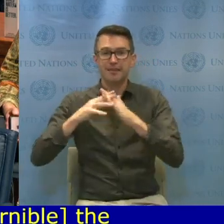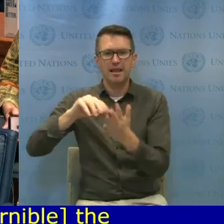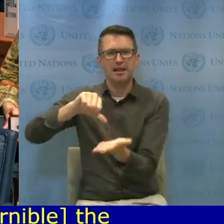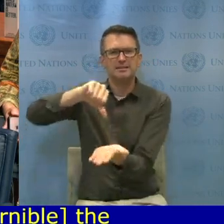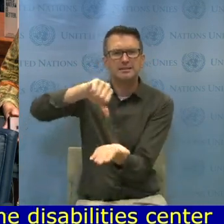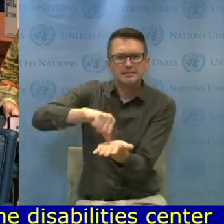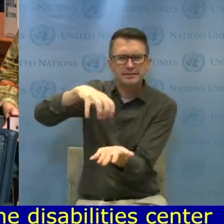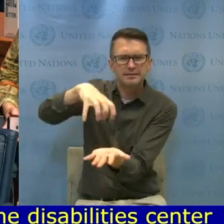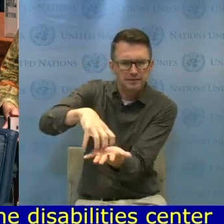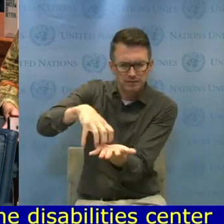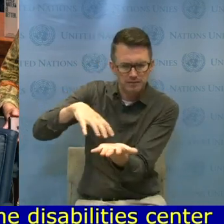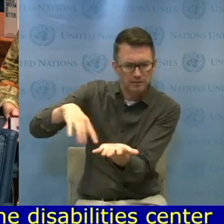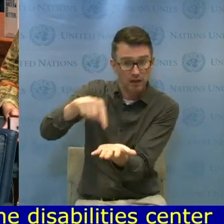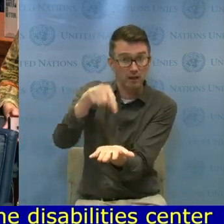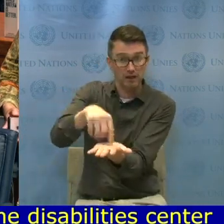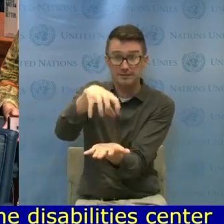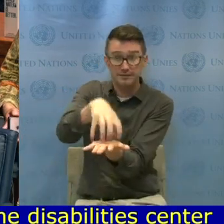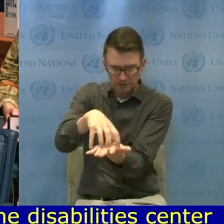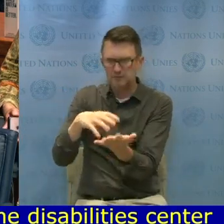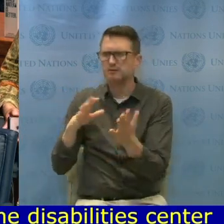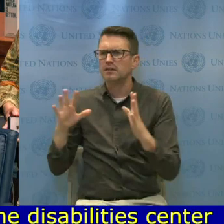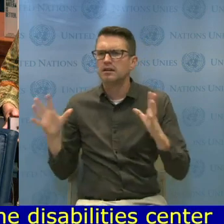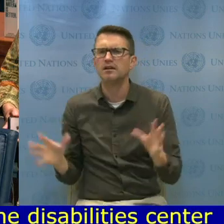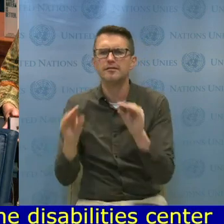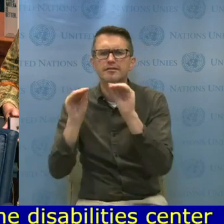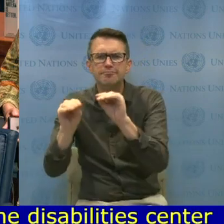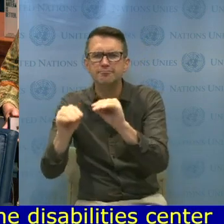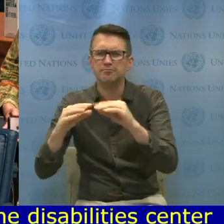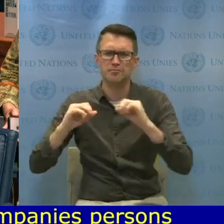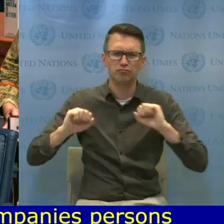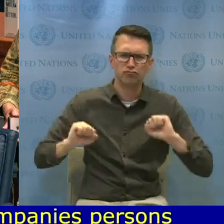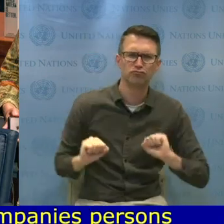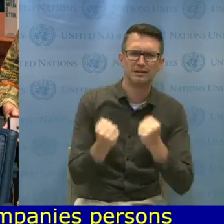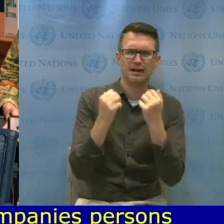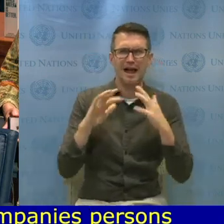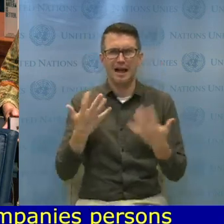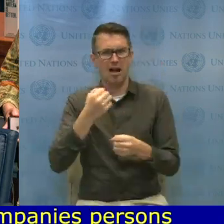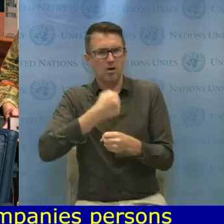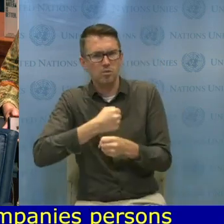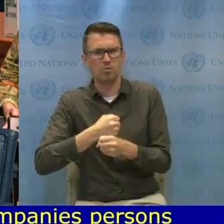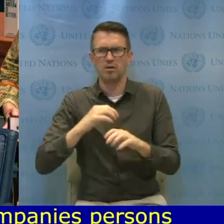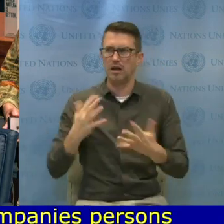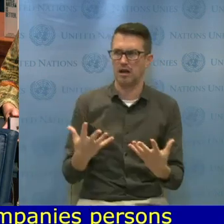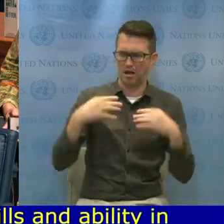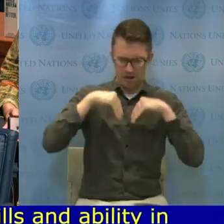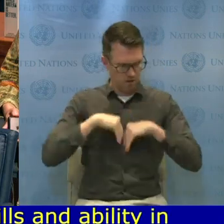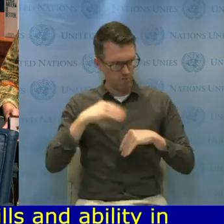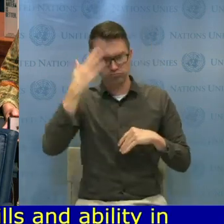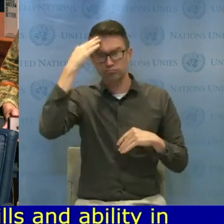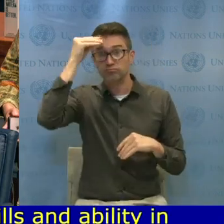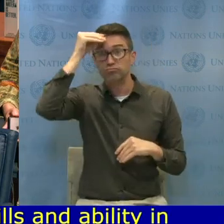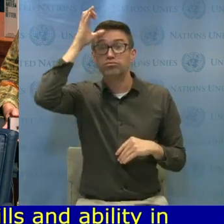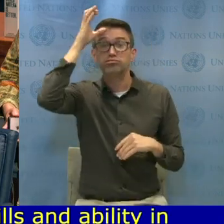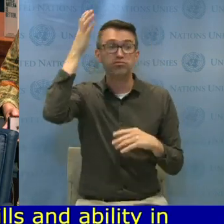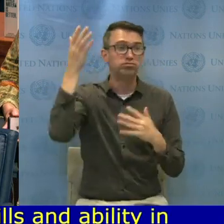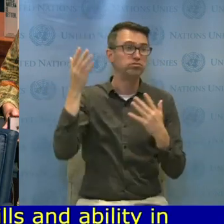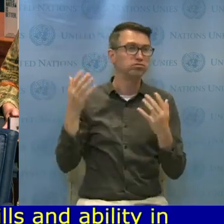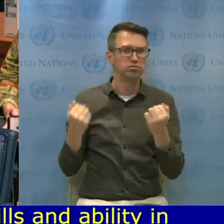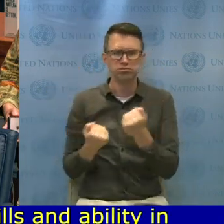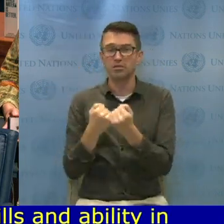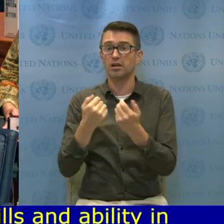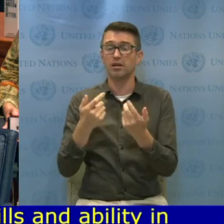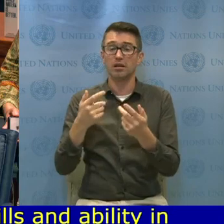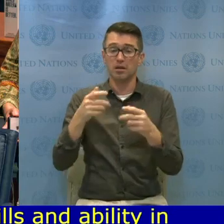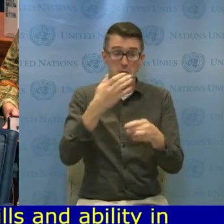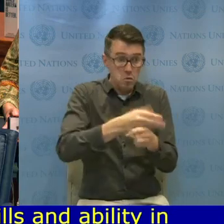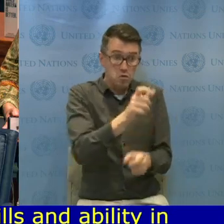generate adequate income to support themselves and their families. Most graduates have been employed by companies in major cities across the country.